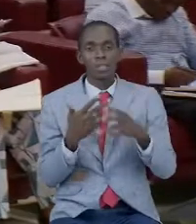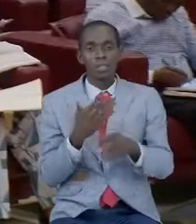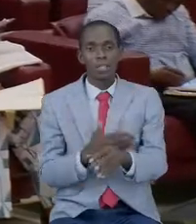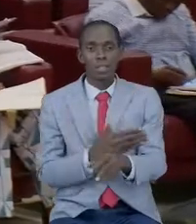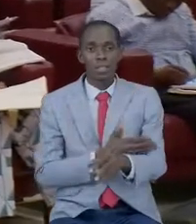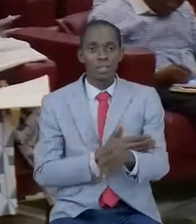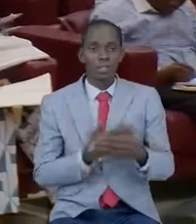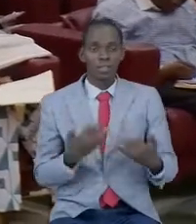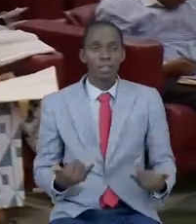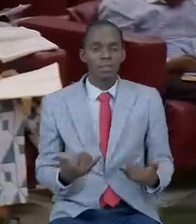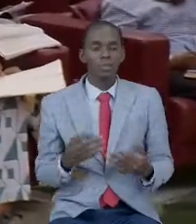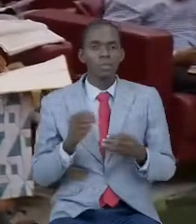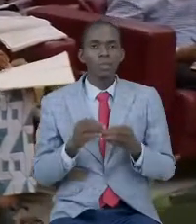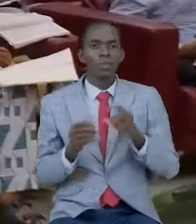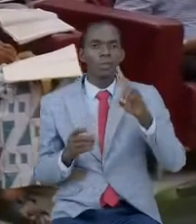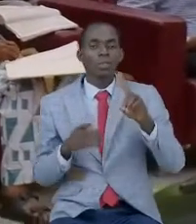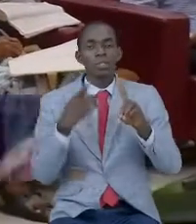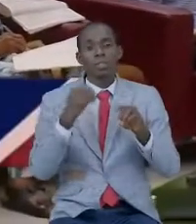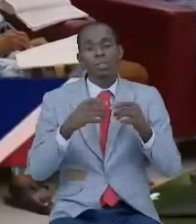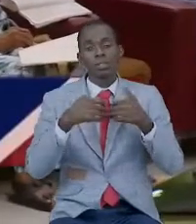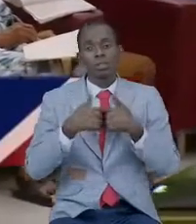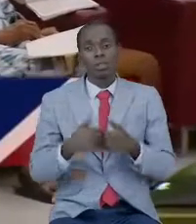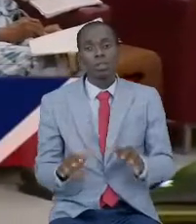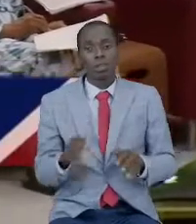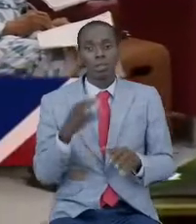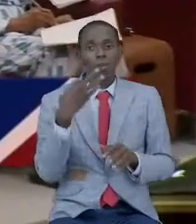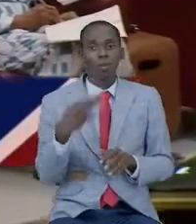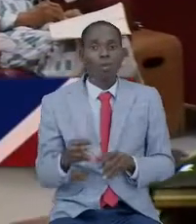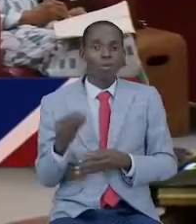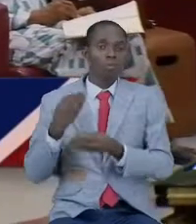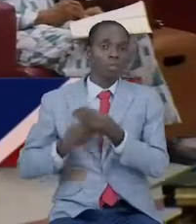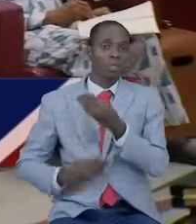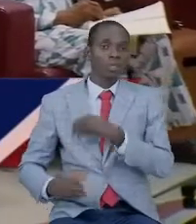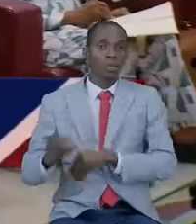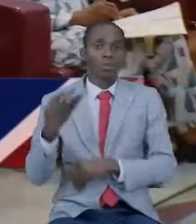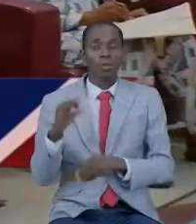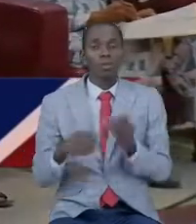Number one, the forfeited inheritance